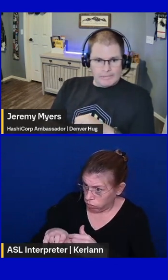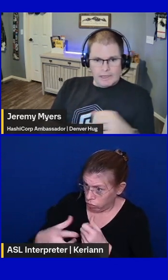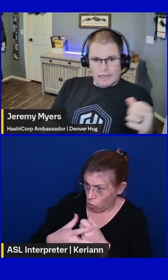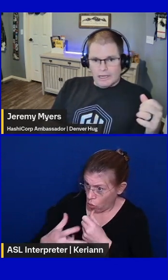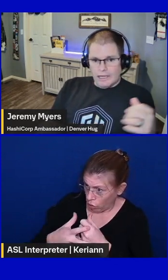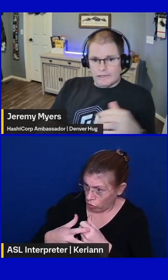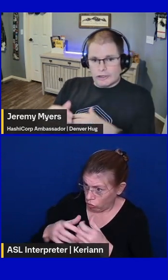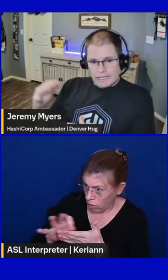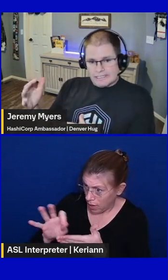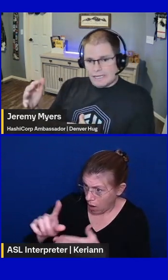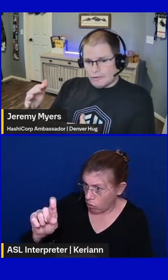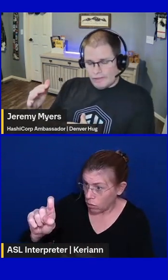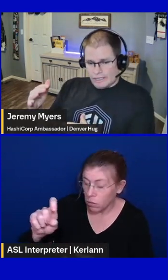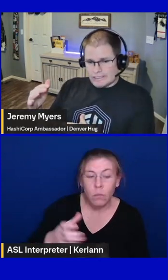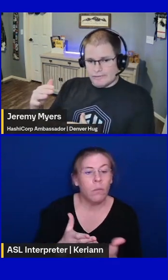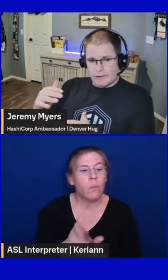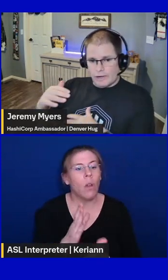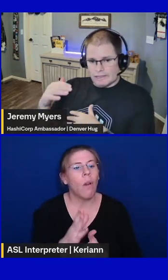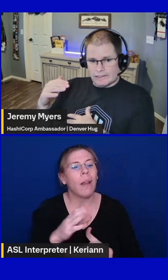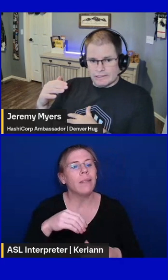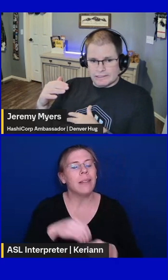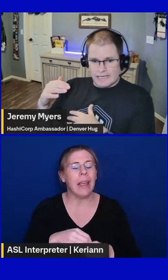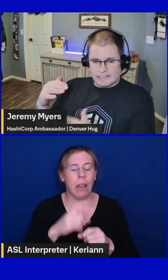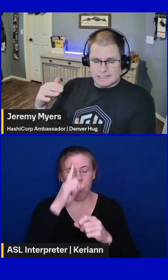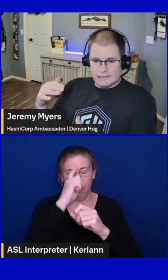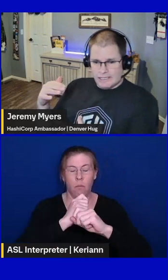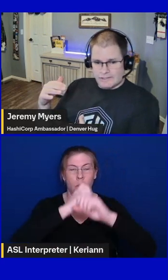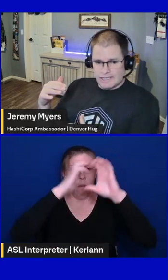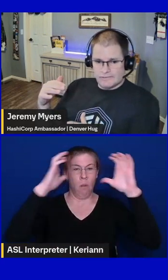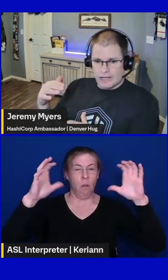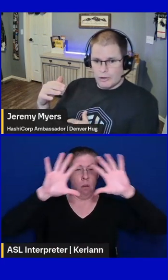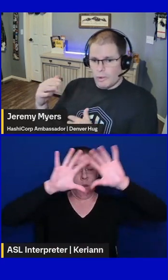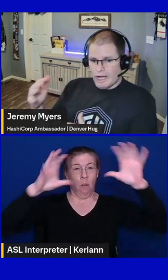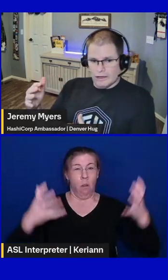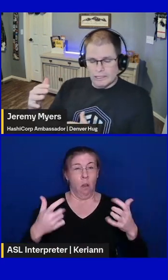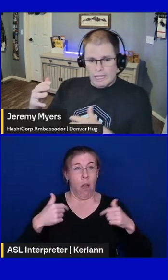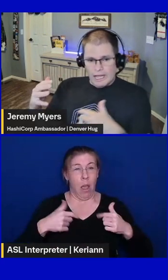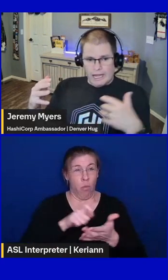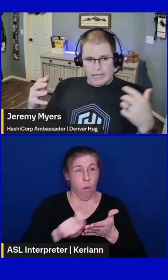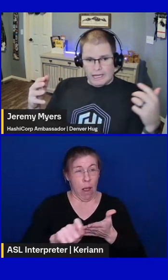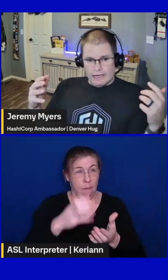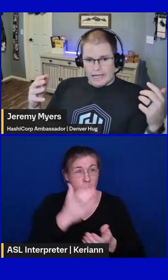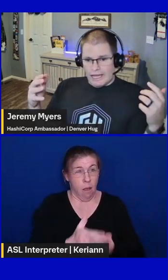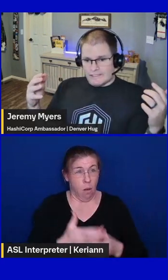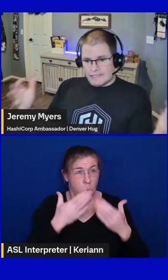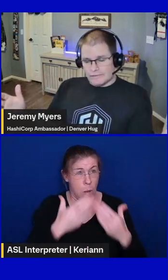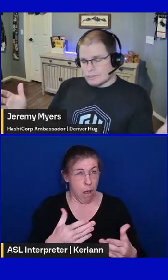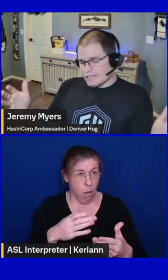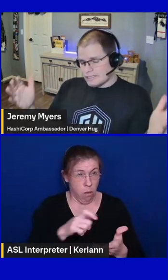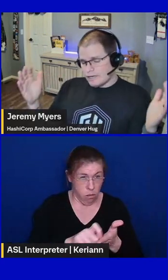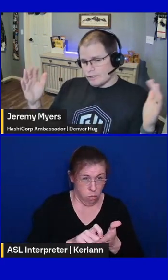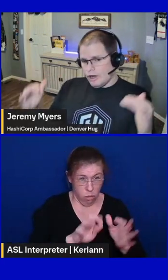All right. In the grand scheme of things, if I write the TF test file well, and I